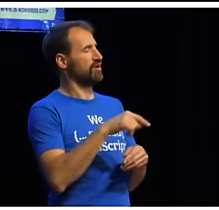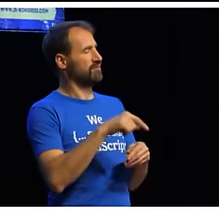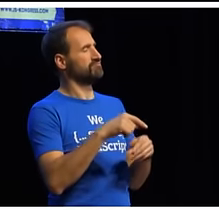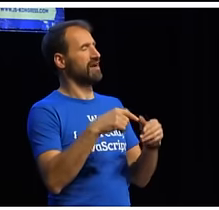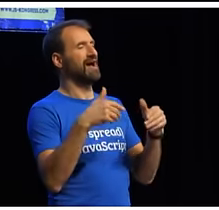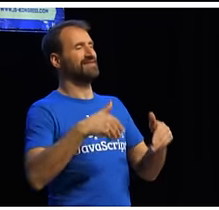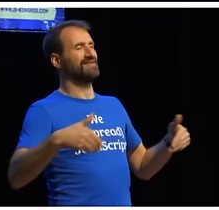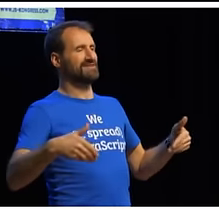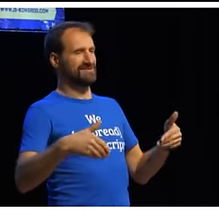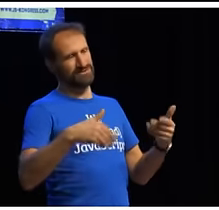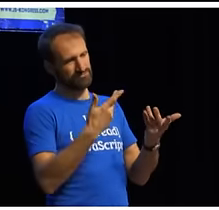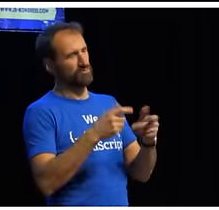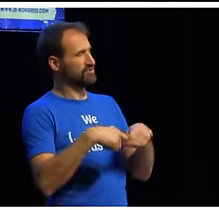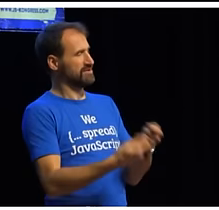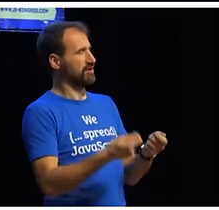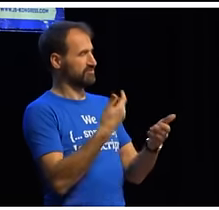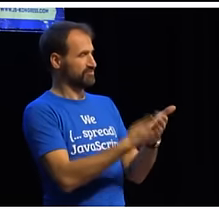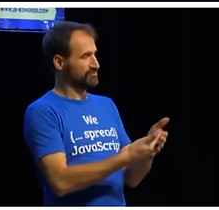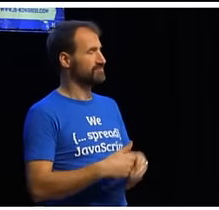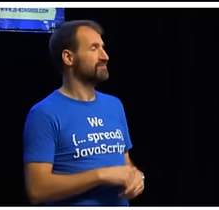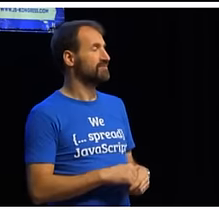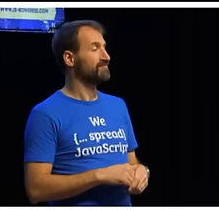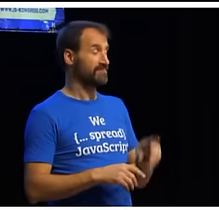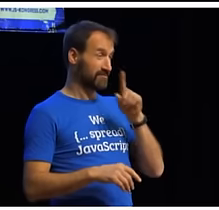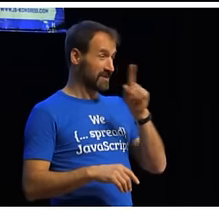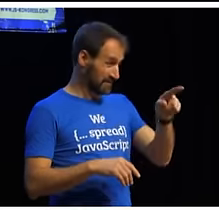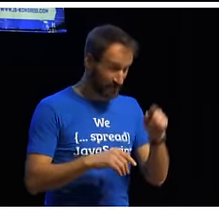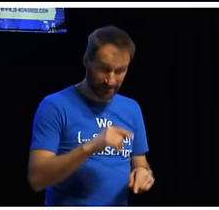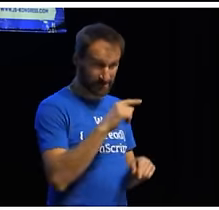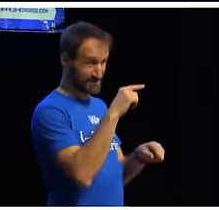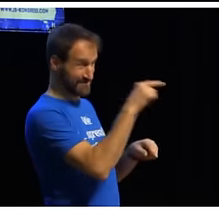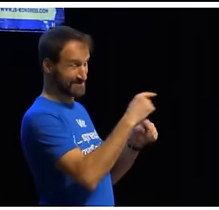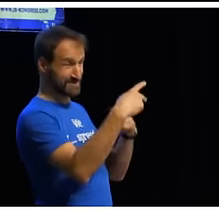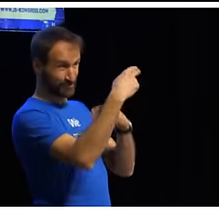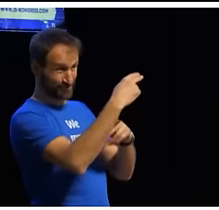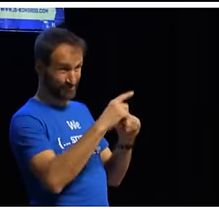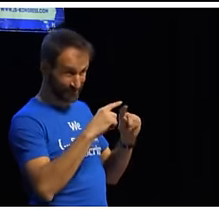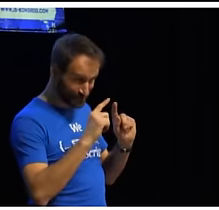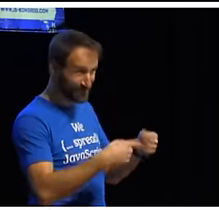So when you run this, you will see that it doesn't work.